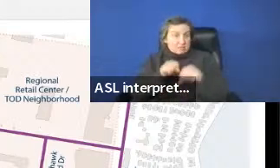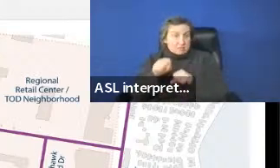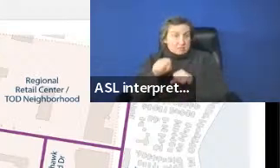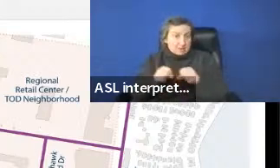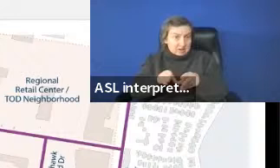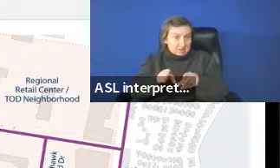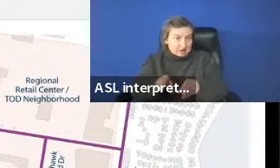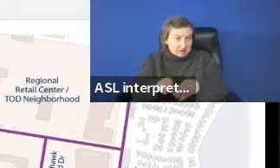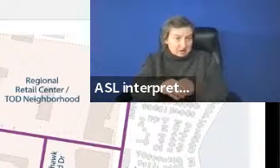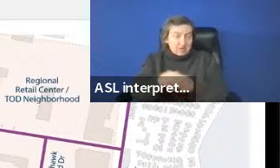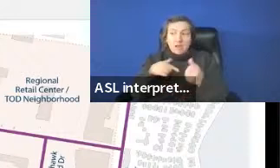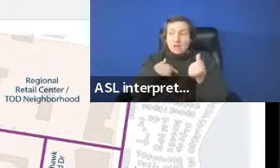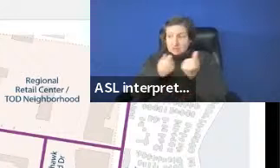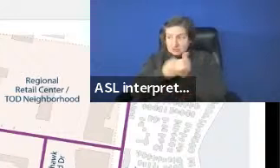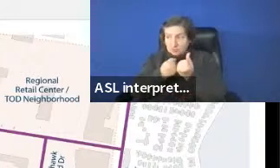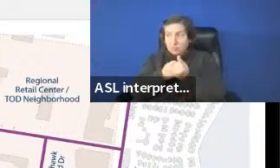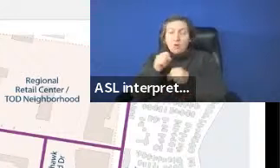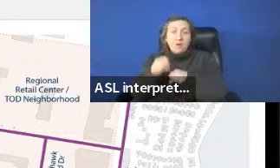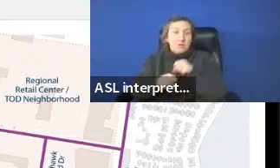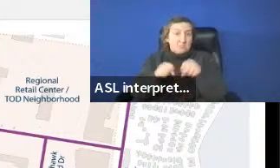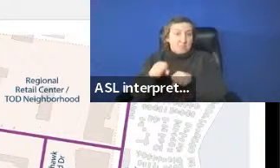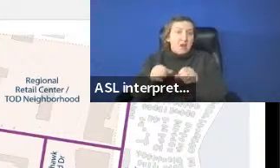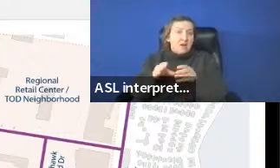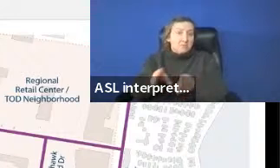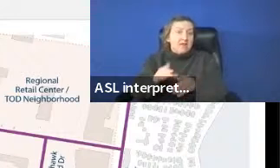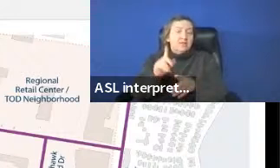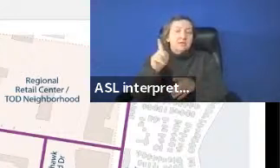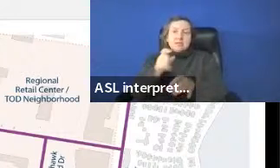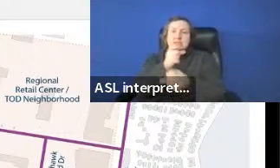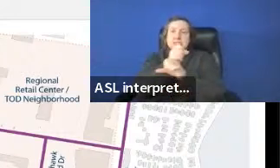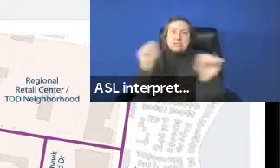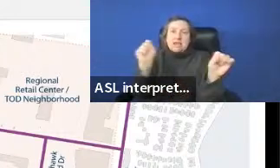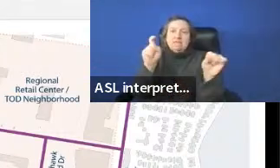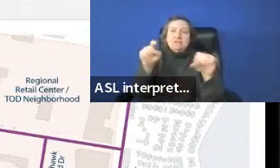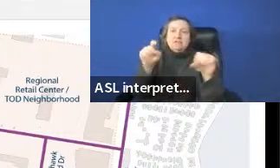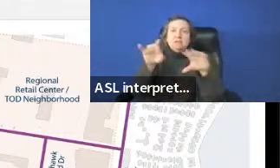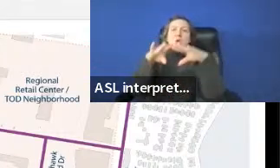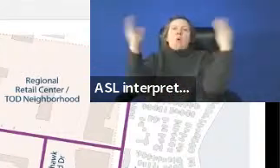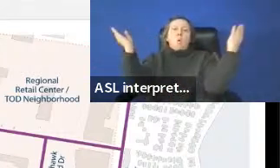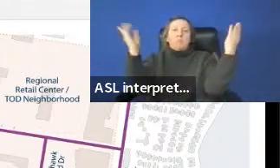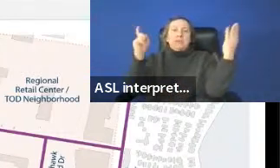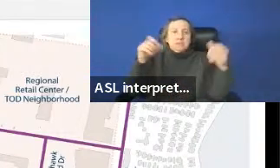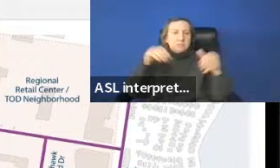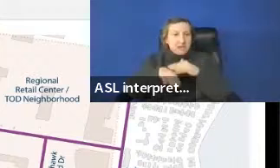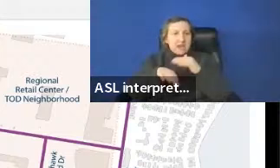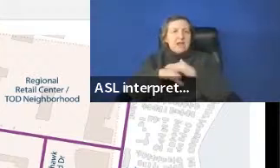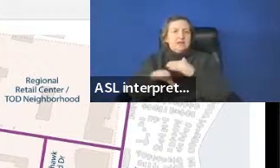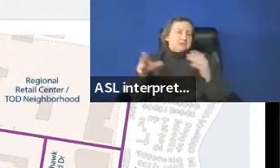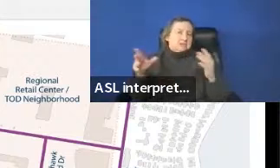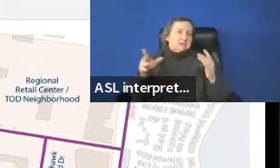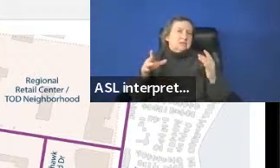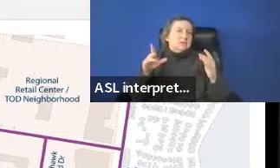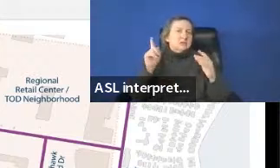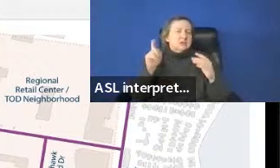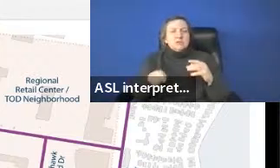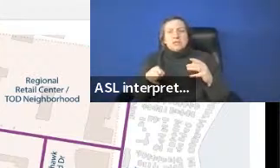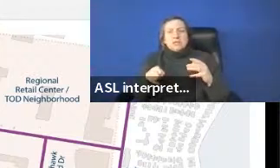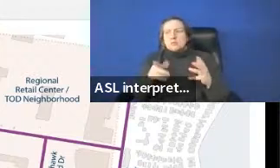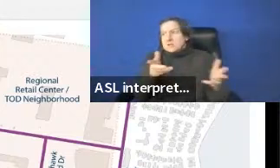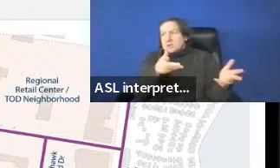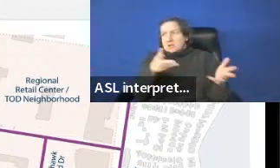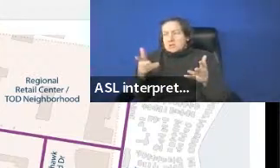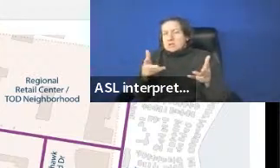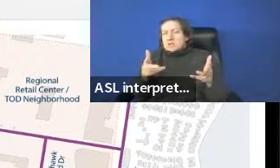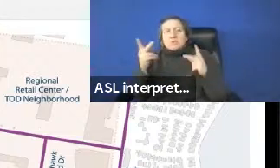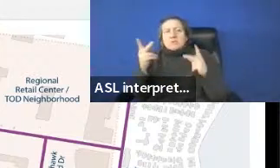all supportive of having a bike path, but it needs to be safe. It needs to be open. It needs to be accessible. It needs to be where people of